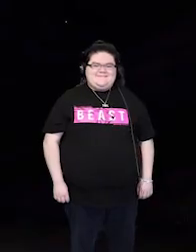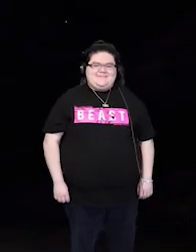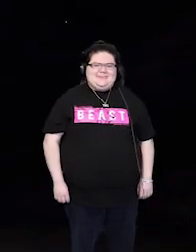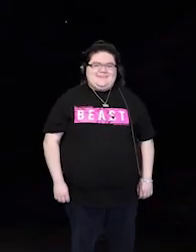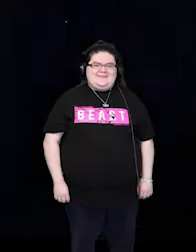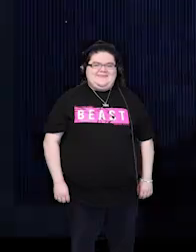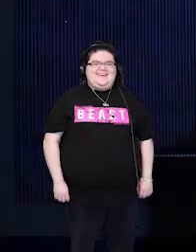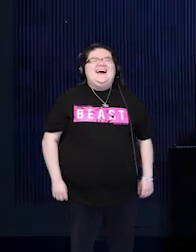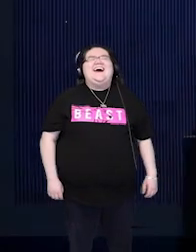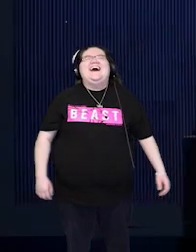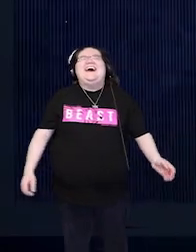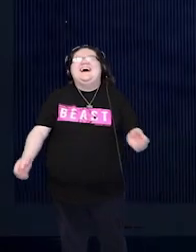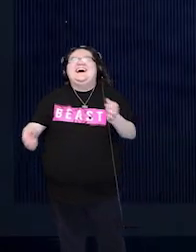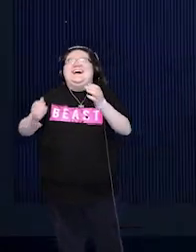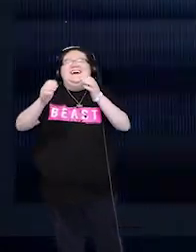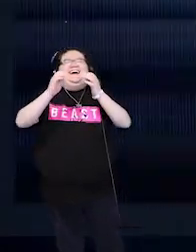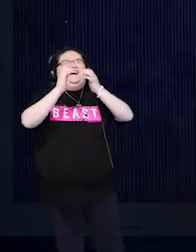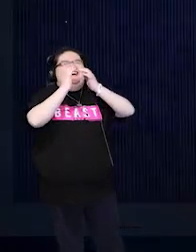we can make a part two.